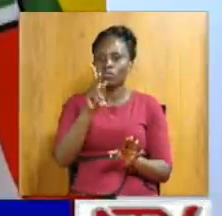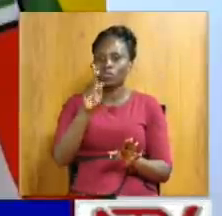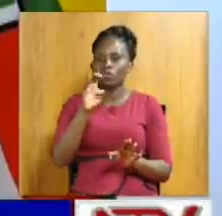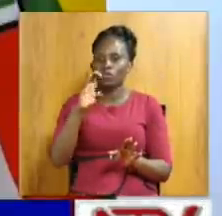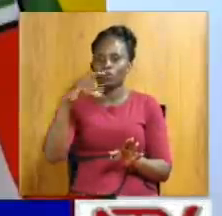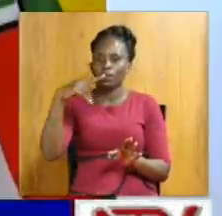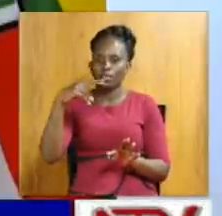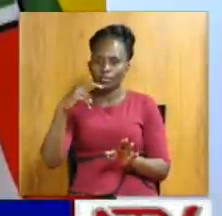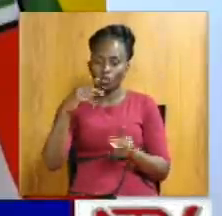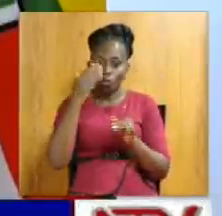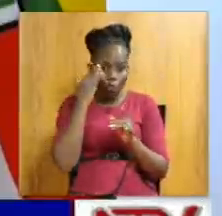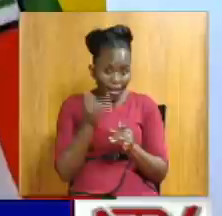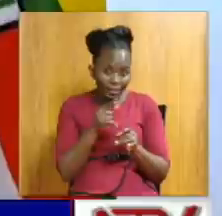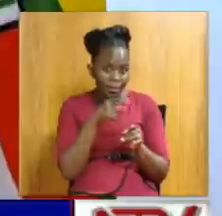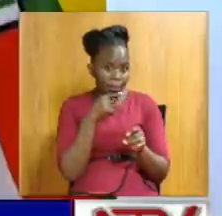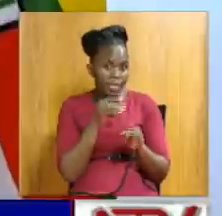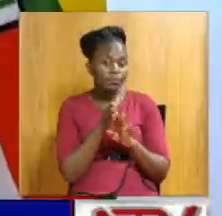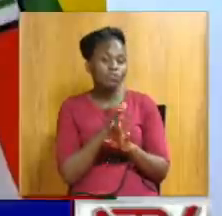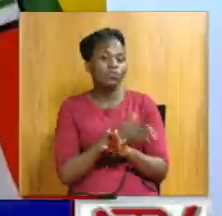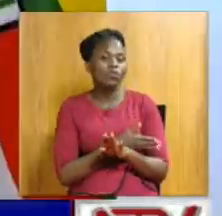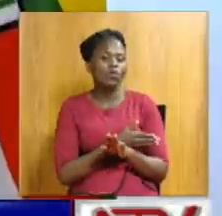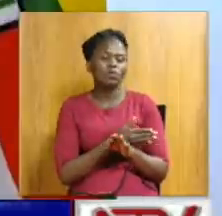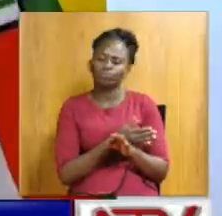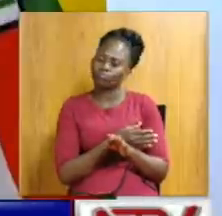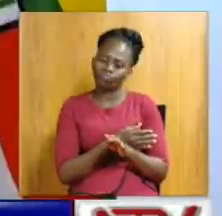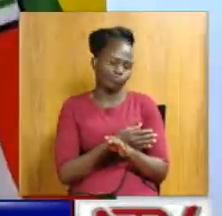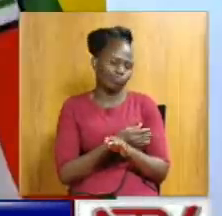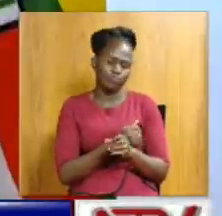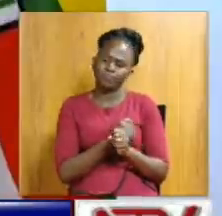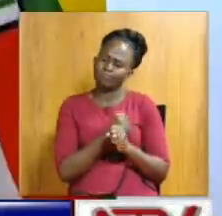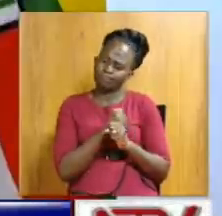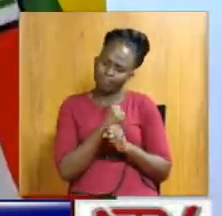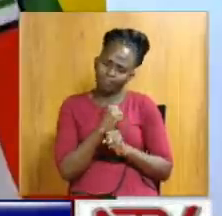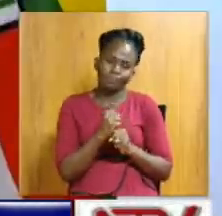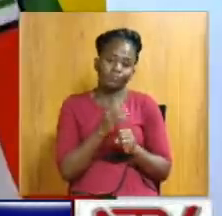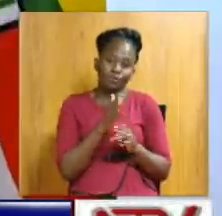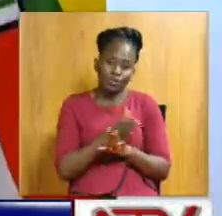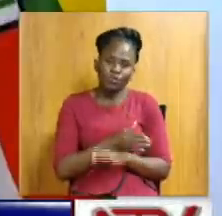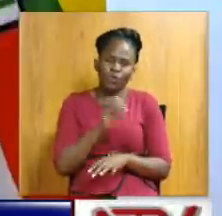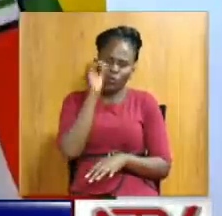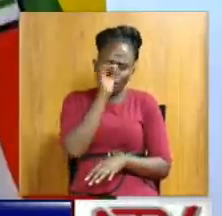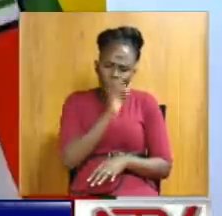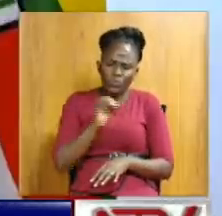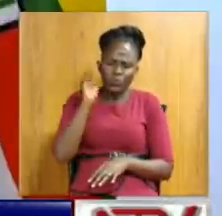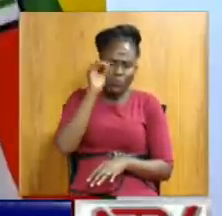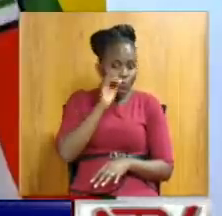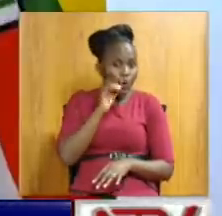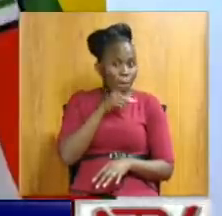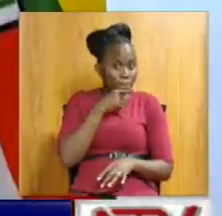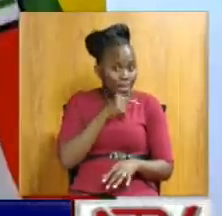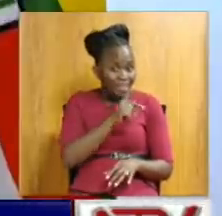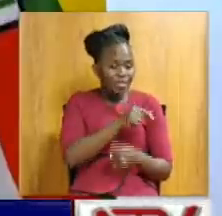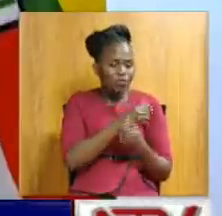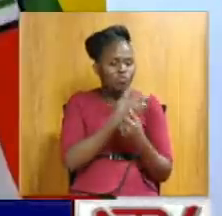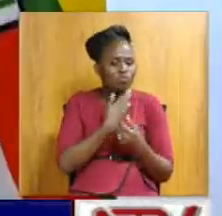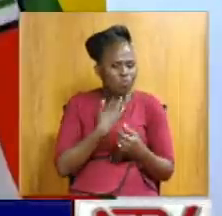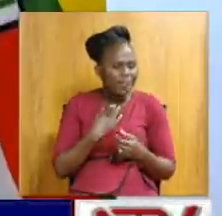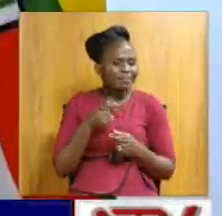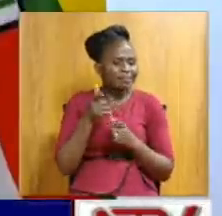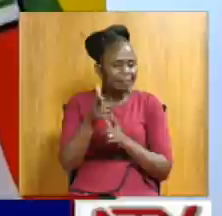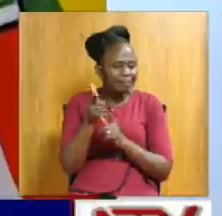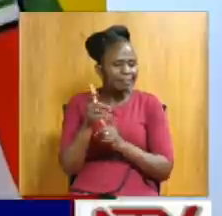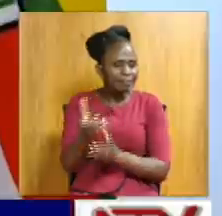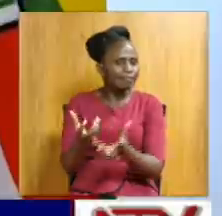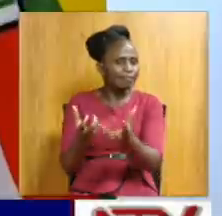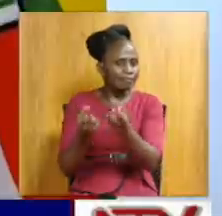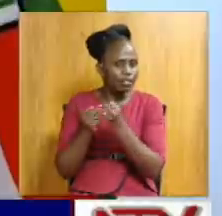because Lokech had devotedly hunted them after the attack on Katumba.